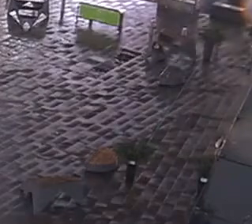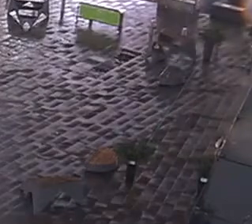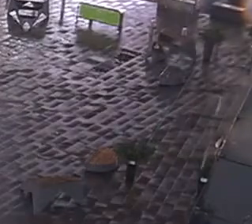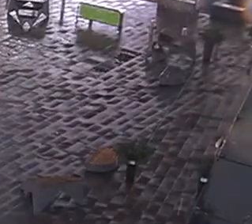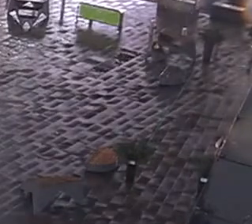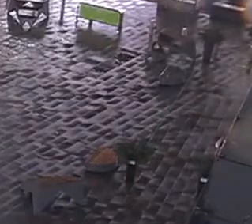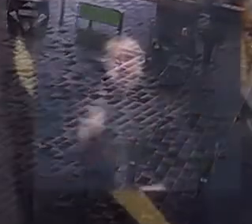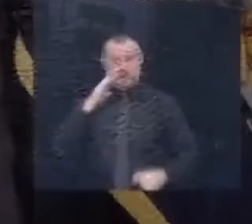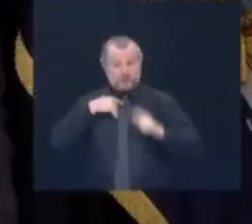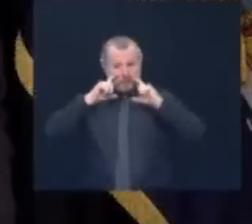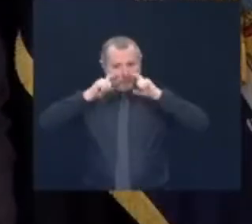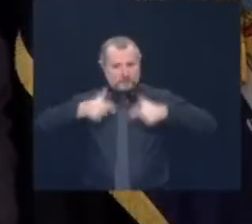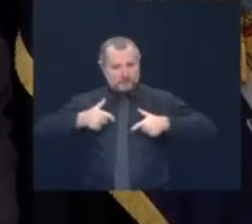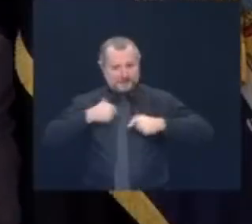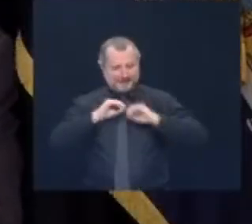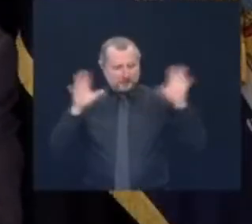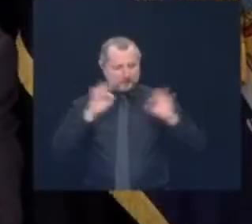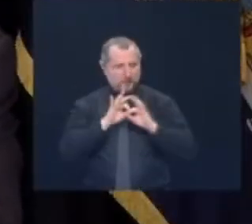comoo